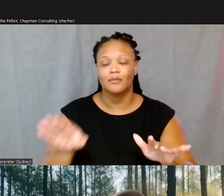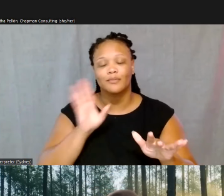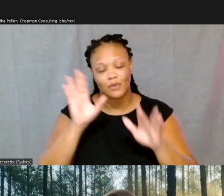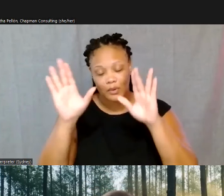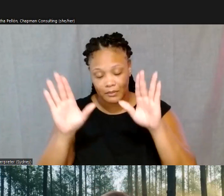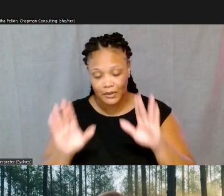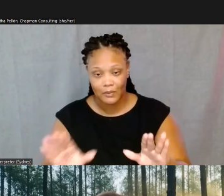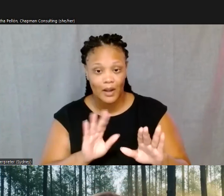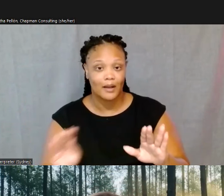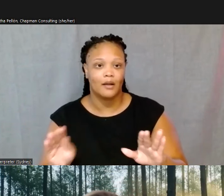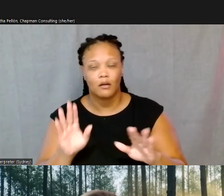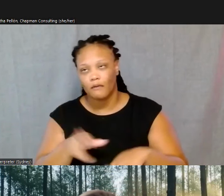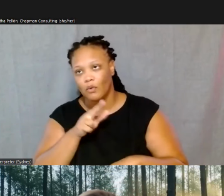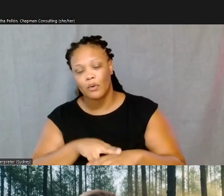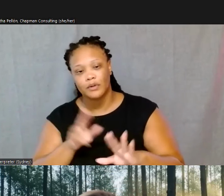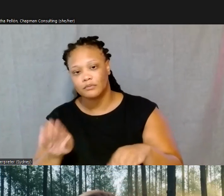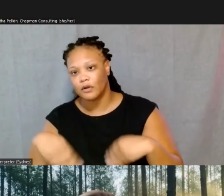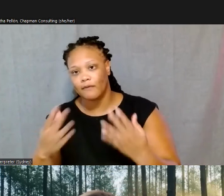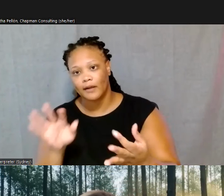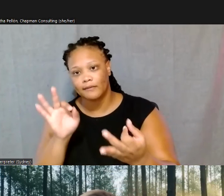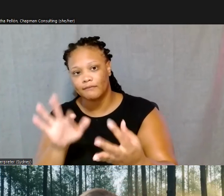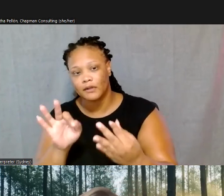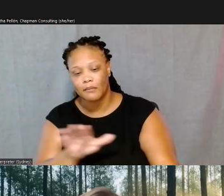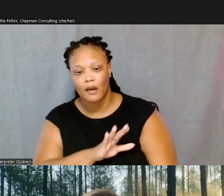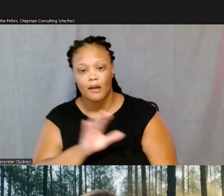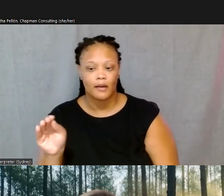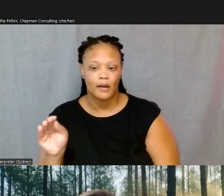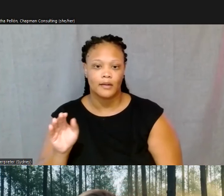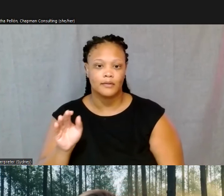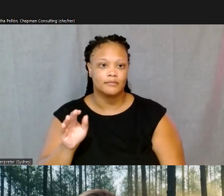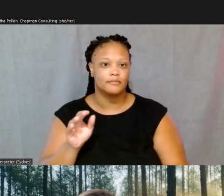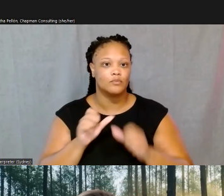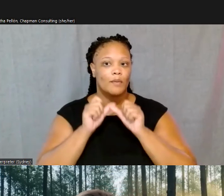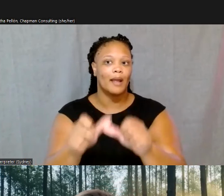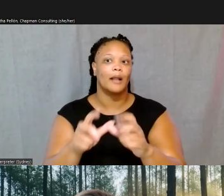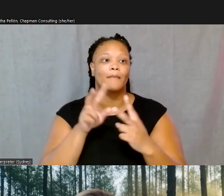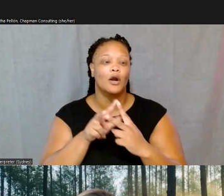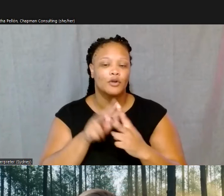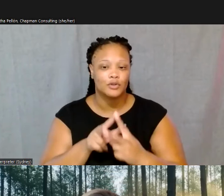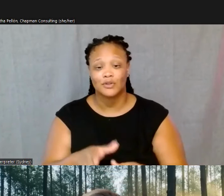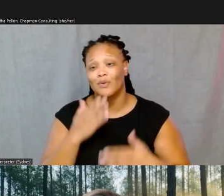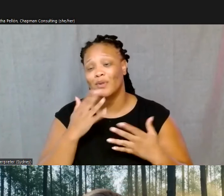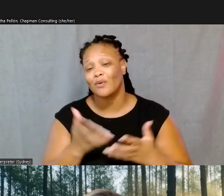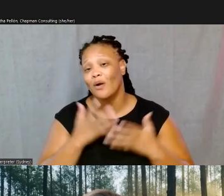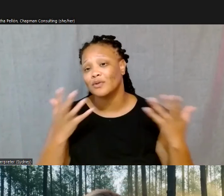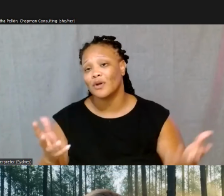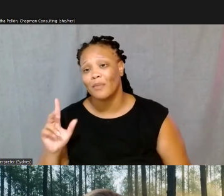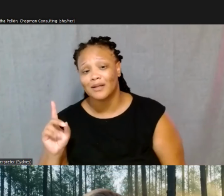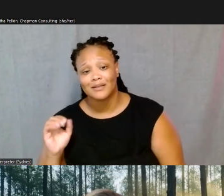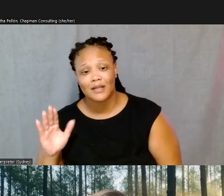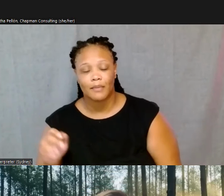providing feedback and being kind of partners in this. So thank you all so much, Debbie. I promise I'll